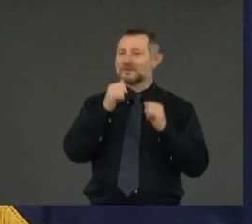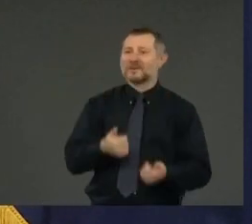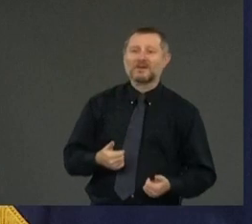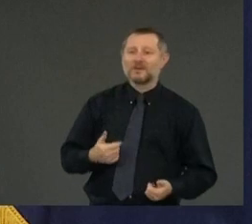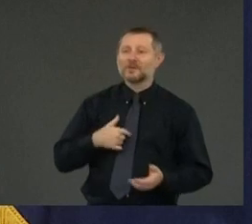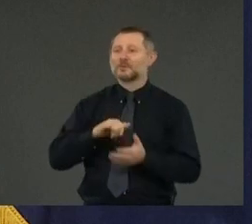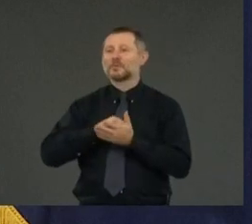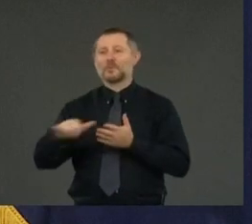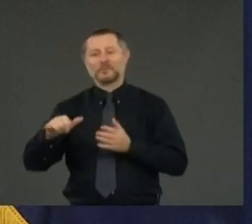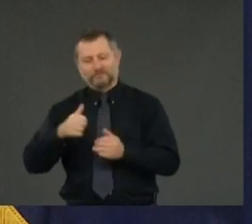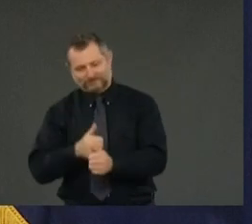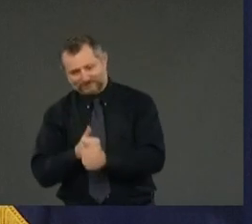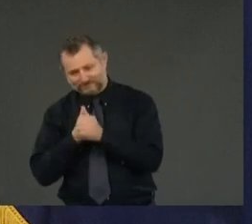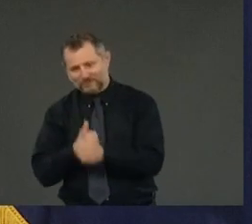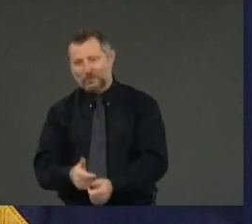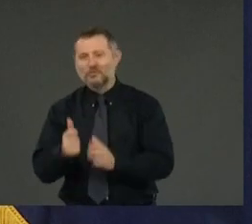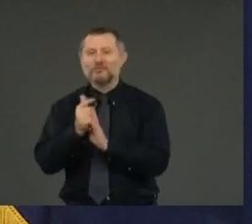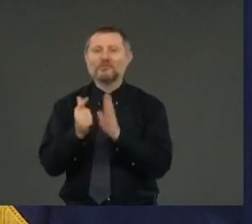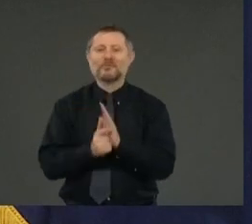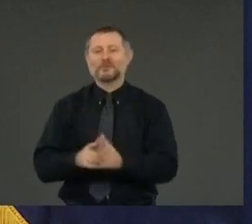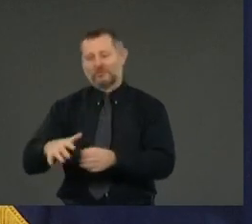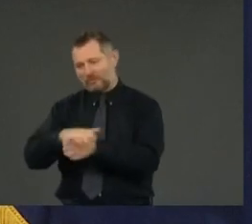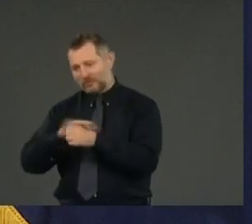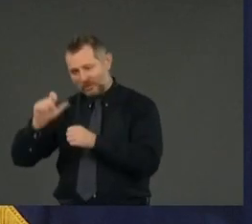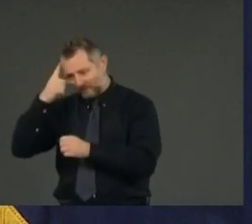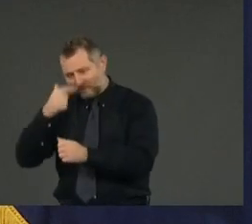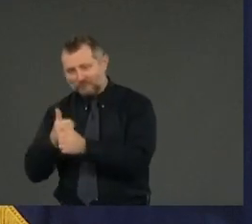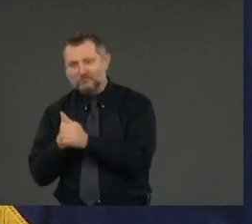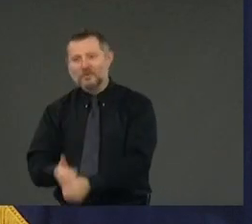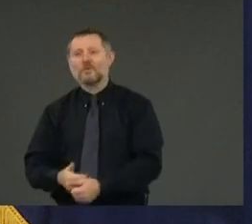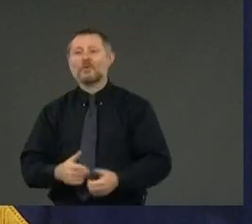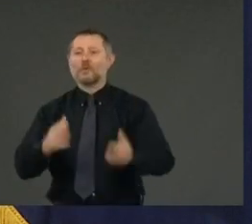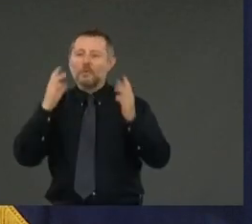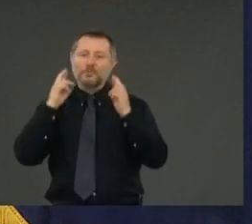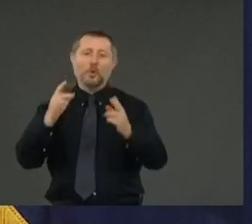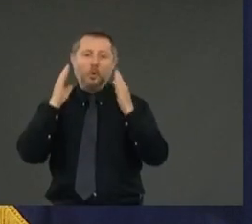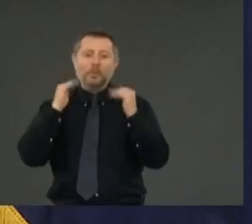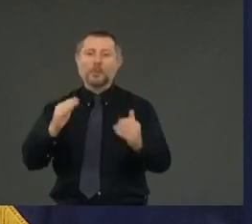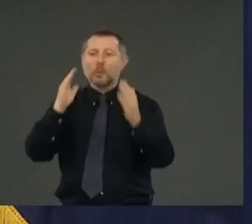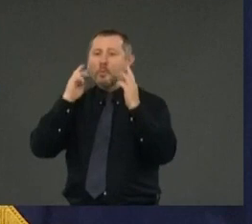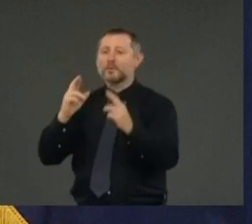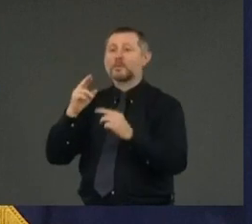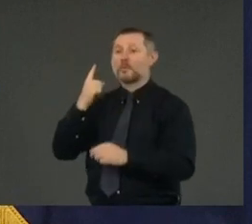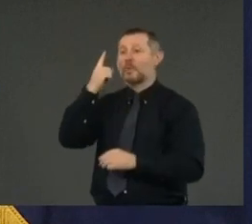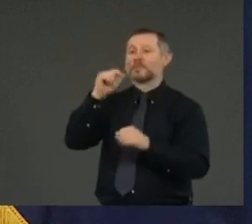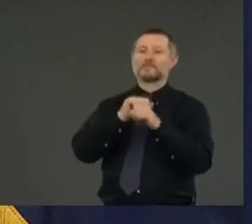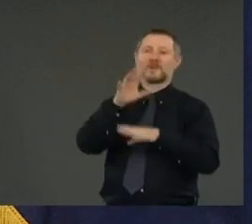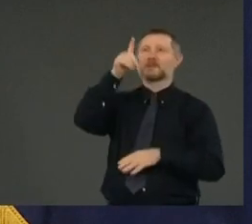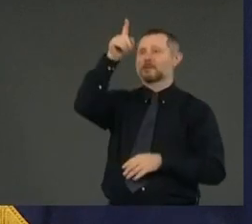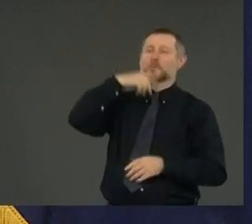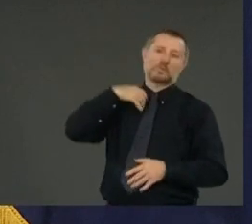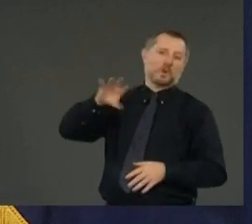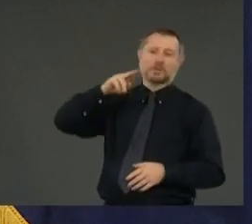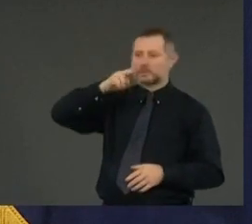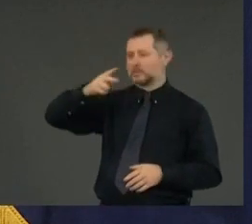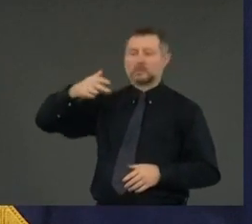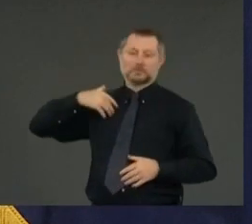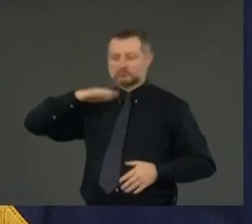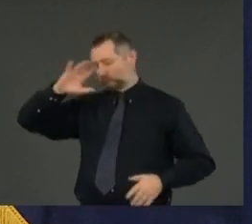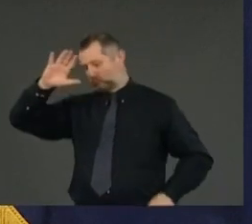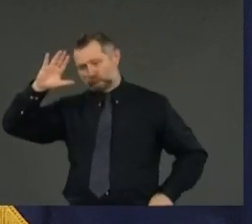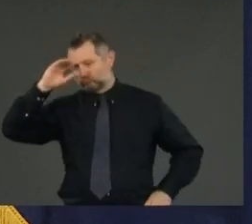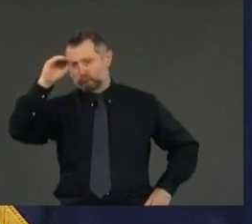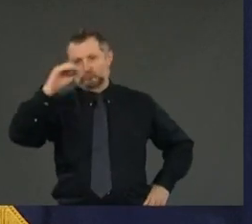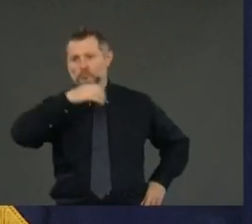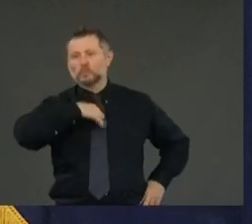compliant and local government does their job and we keep the rate down. So I hope there was only one mountain. I'm not interested in a journey across a